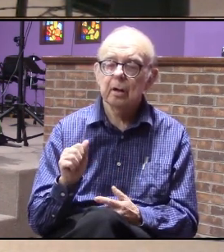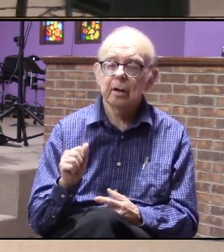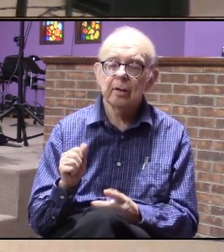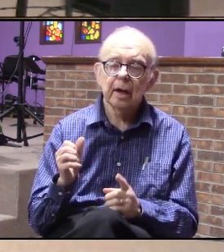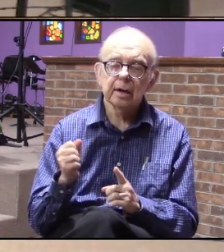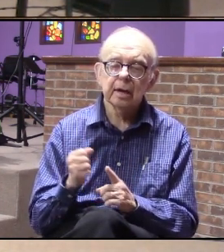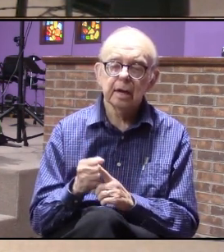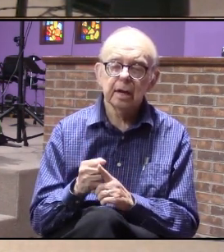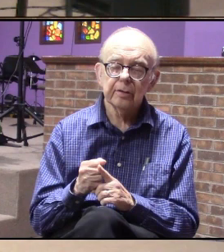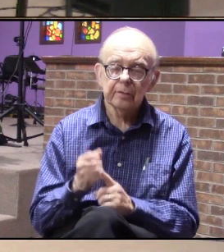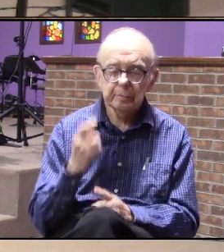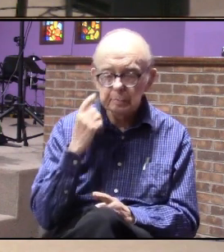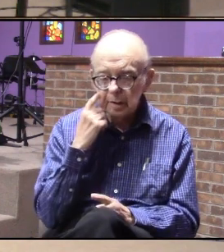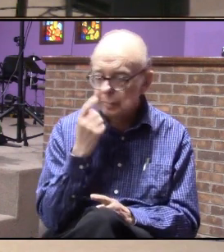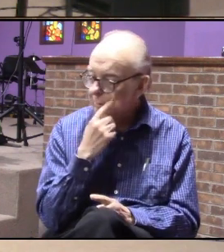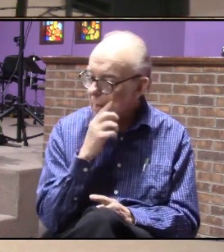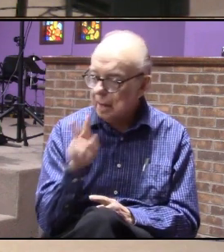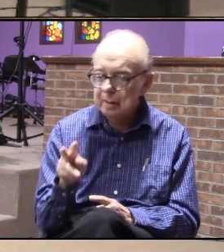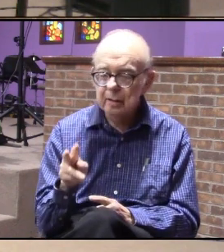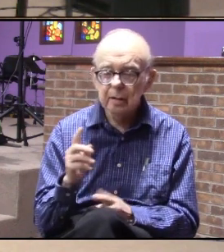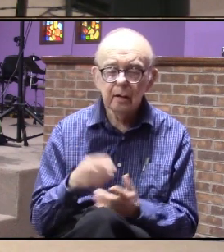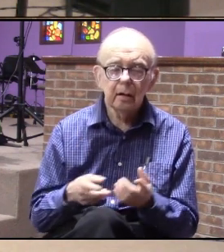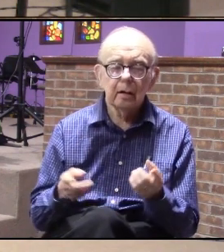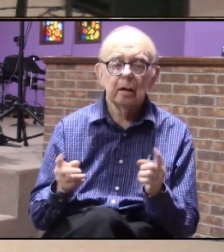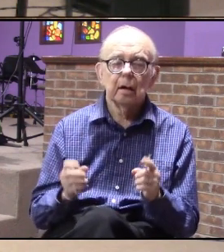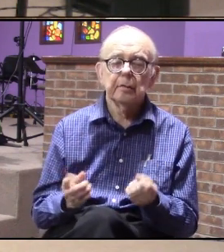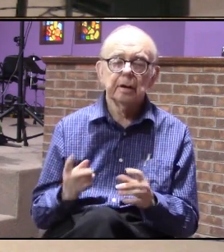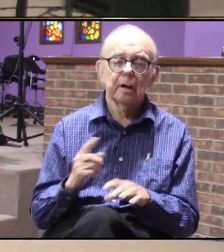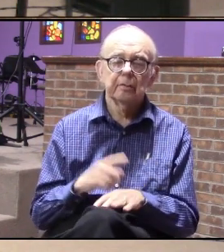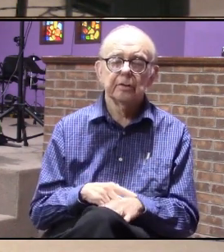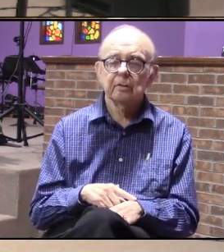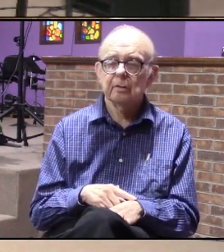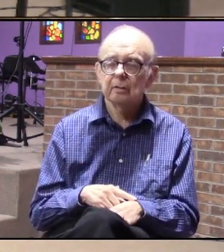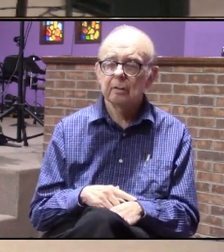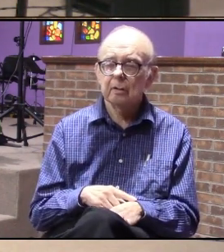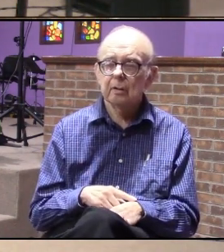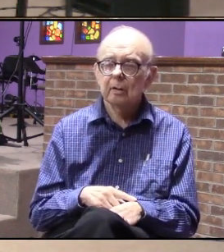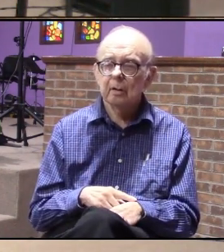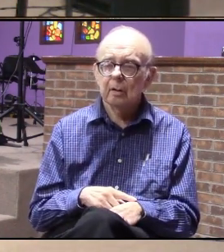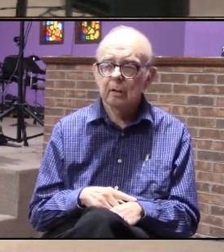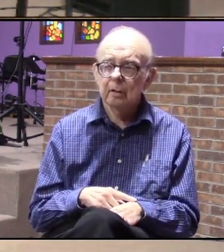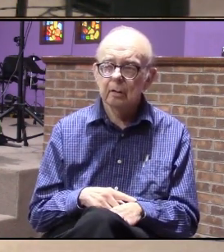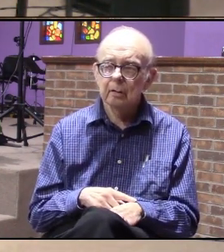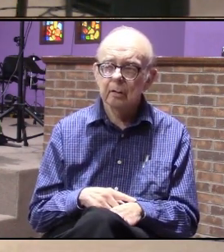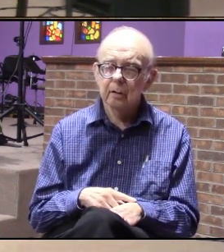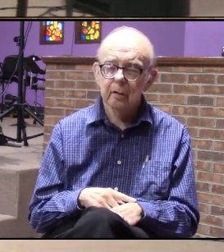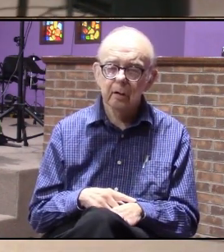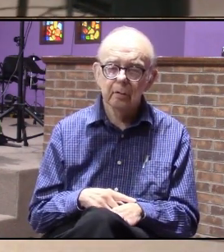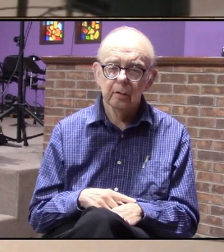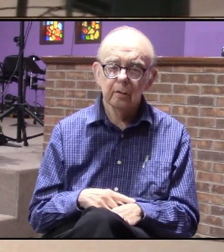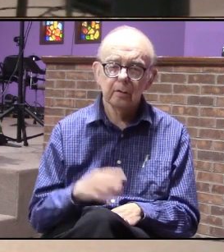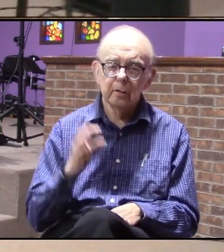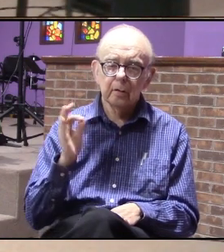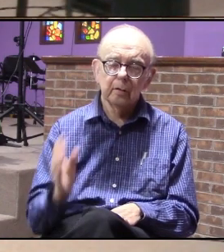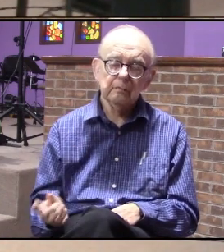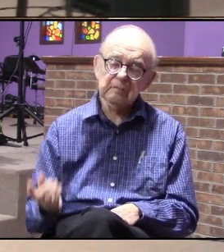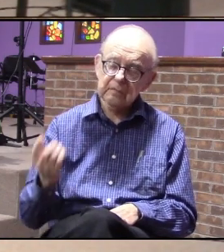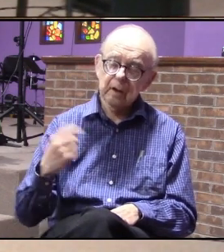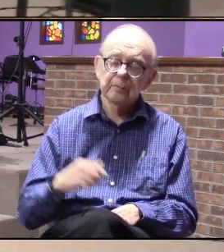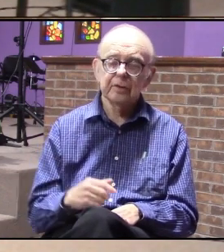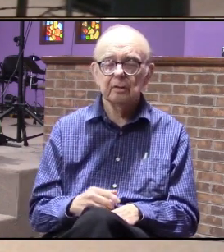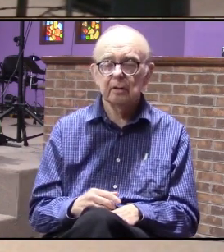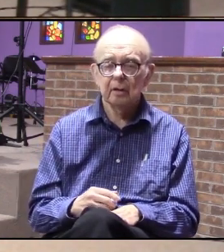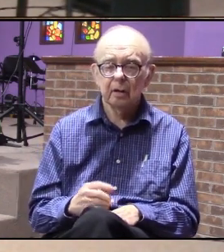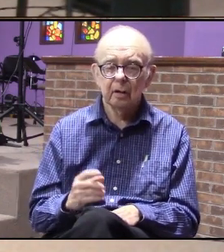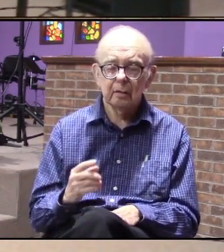people? And what ends up happening a lot of times is this. A pastor comes along